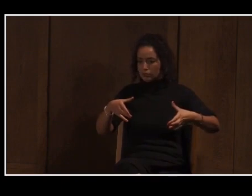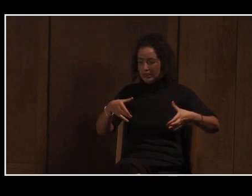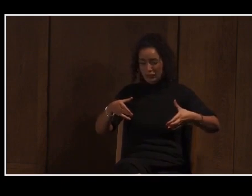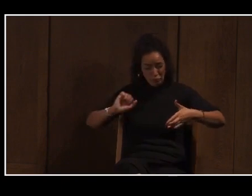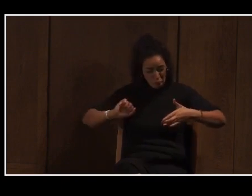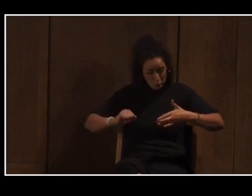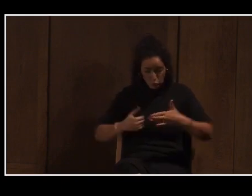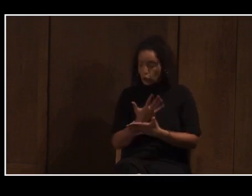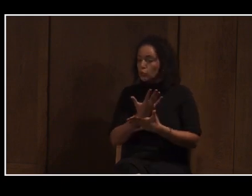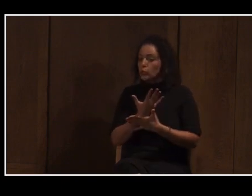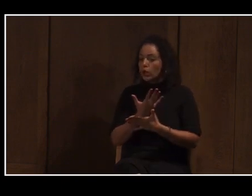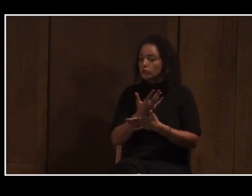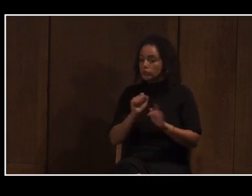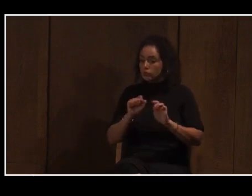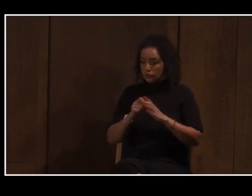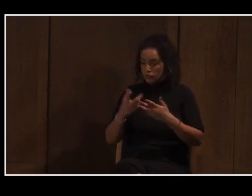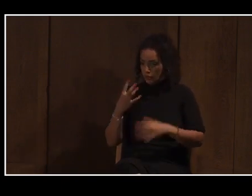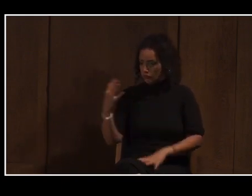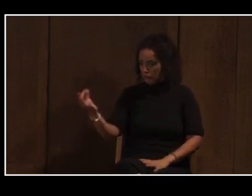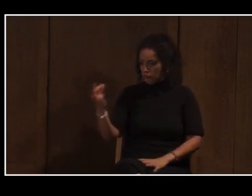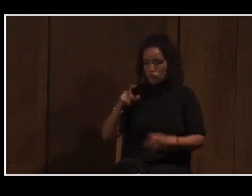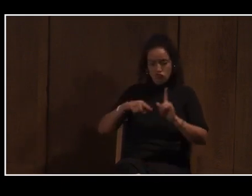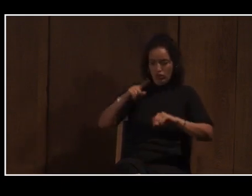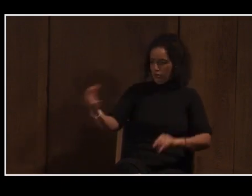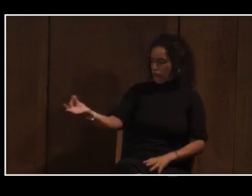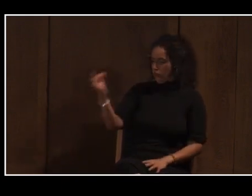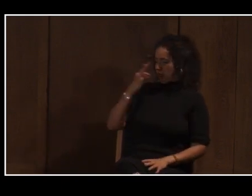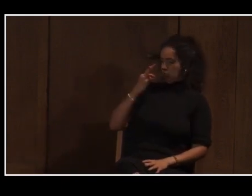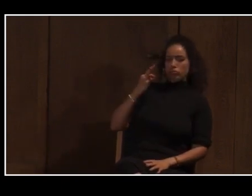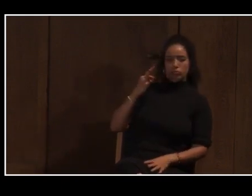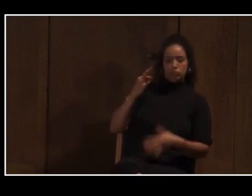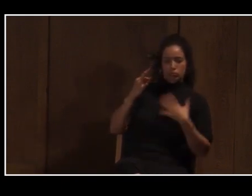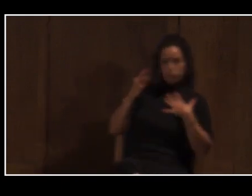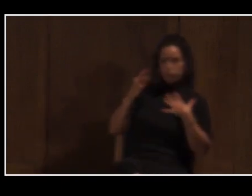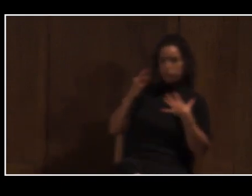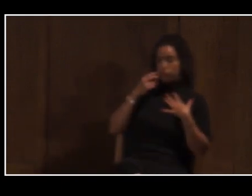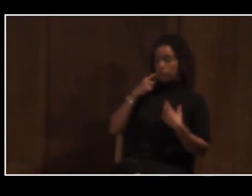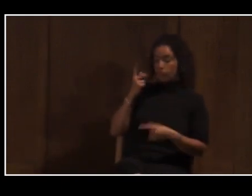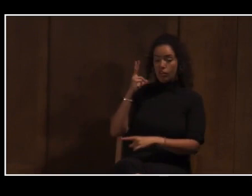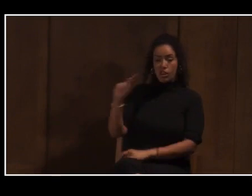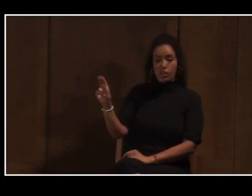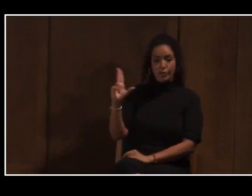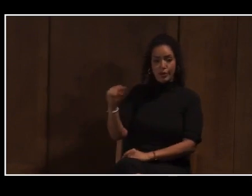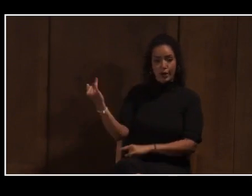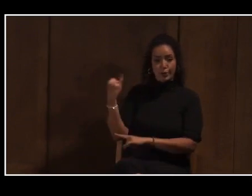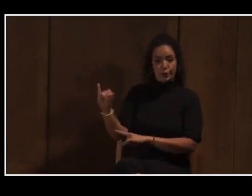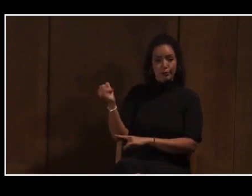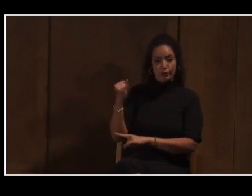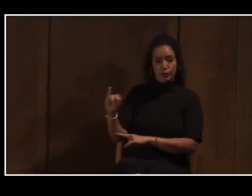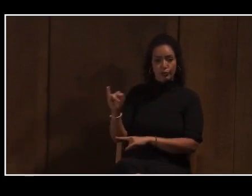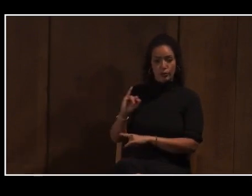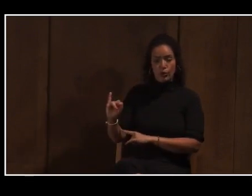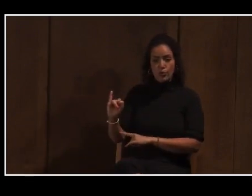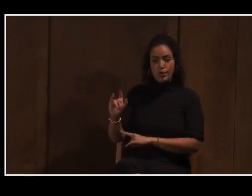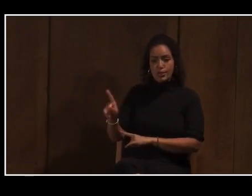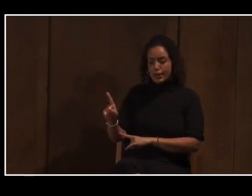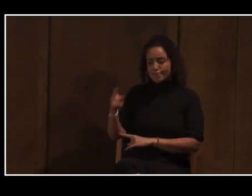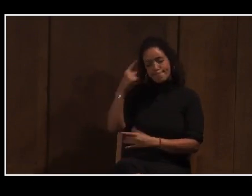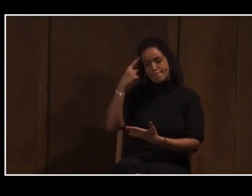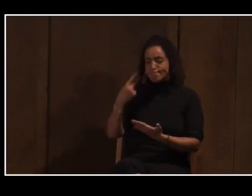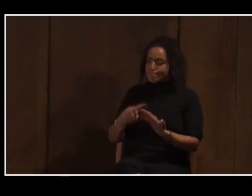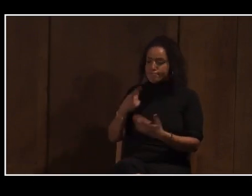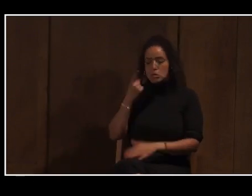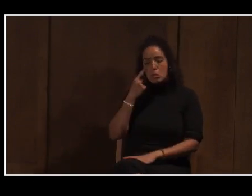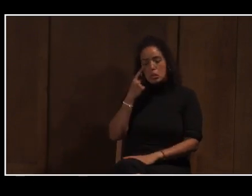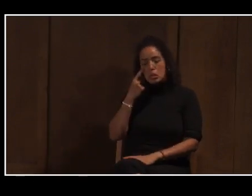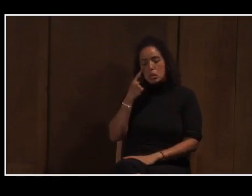came completely out of the blue, and I said no several times. But then I was off to a fellowship for 4 months, and I thought,